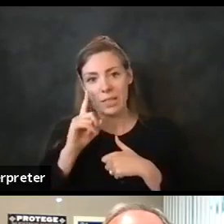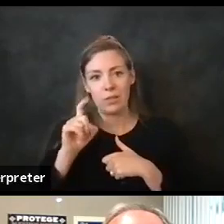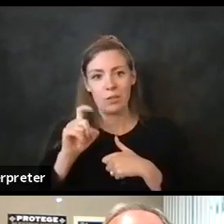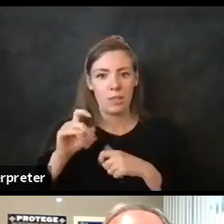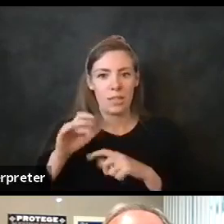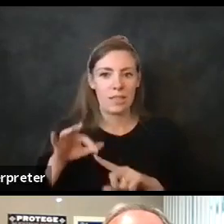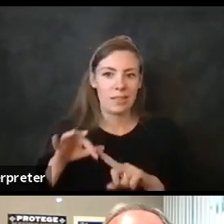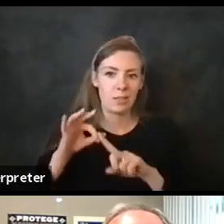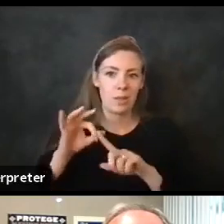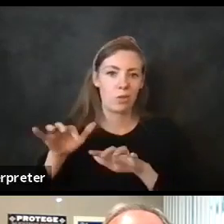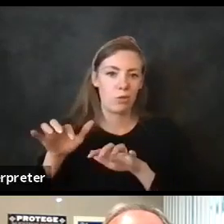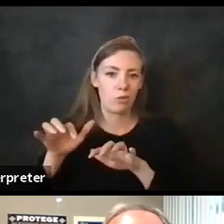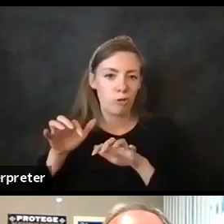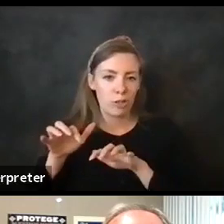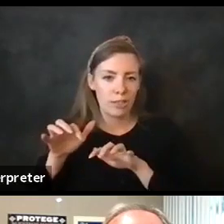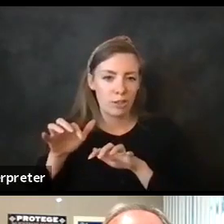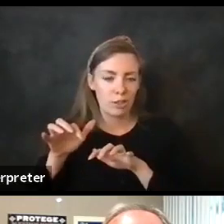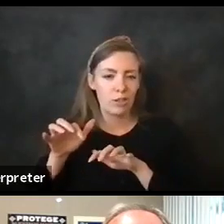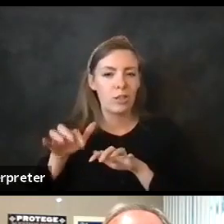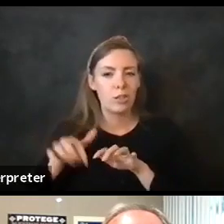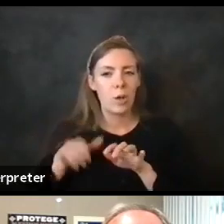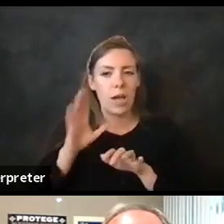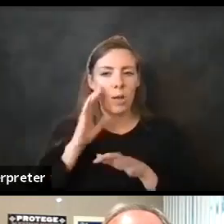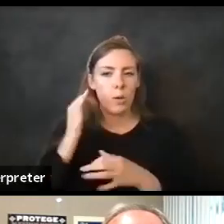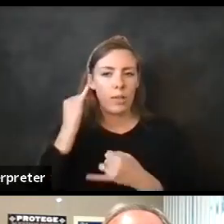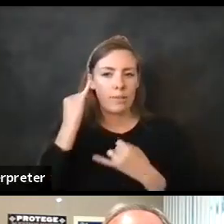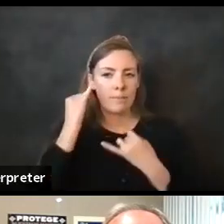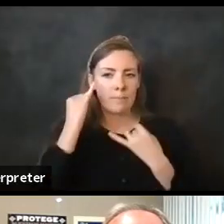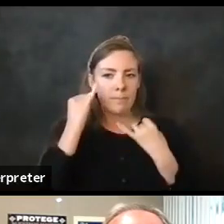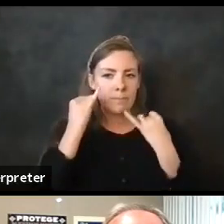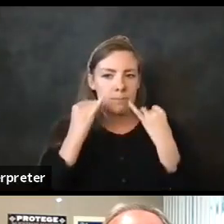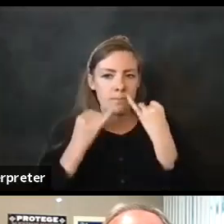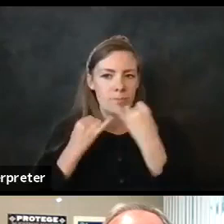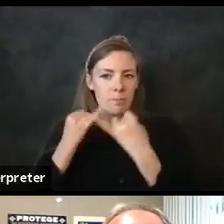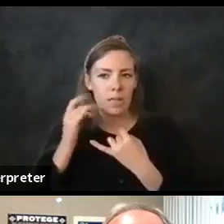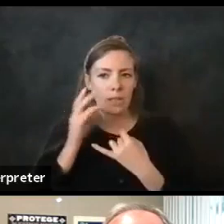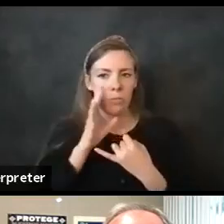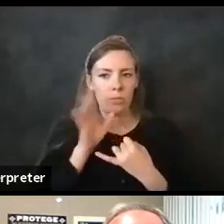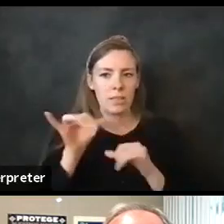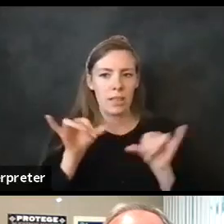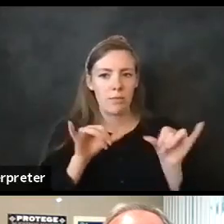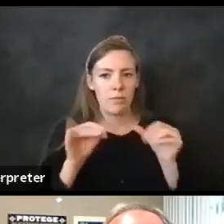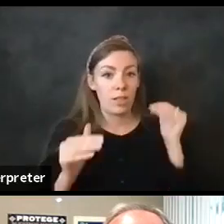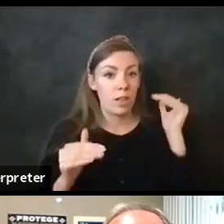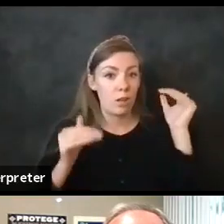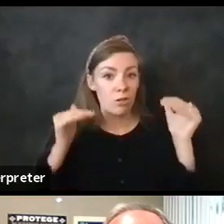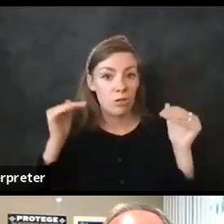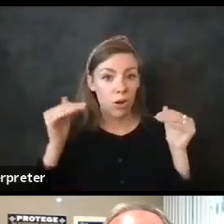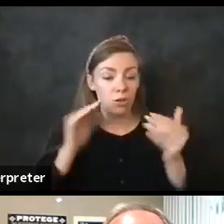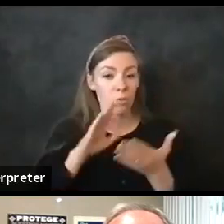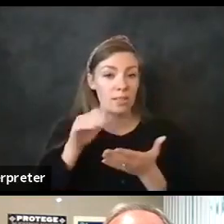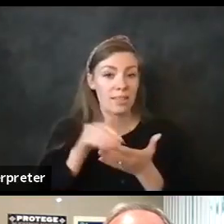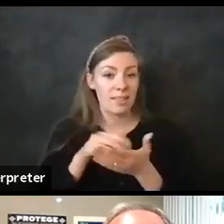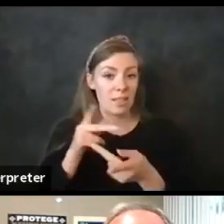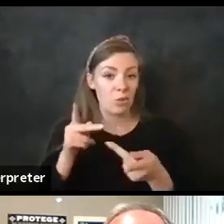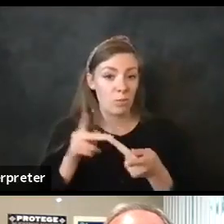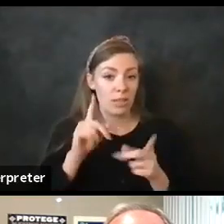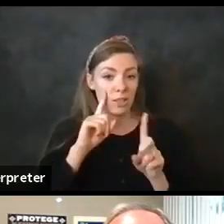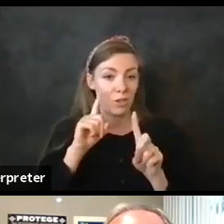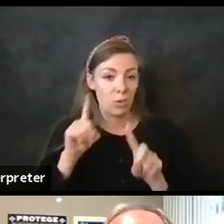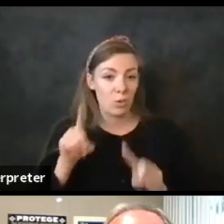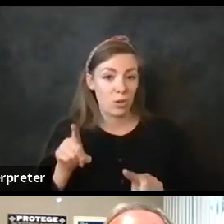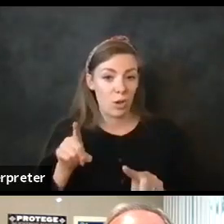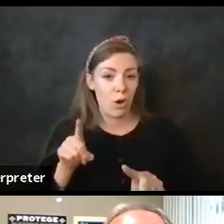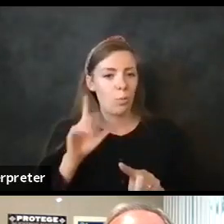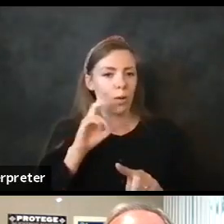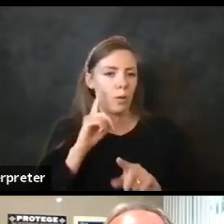So I would imagine it's going to be like it was for the adults, where There's a central place where you go, but it's still going to be